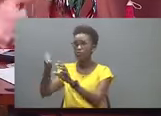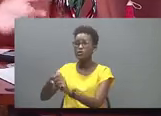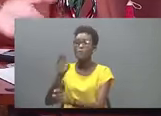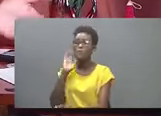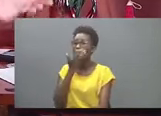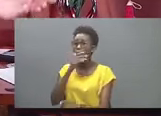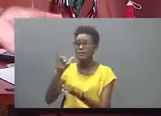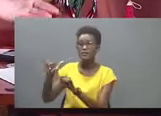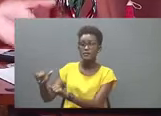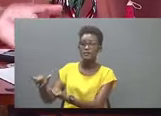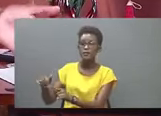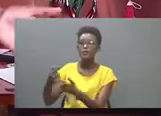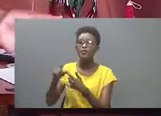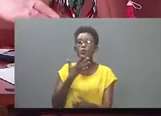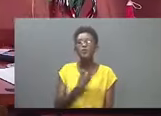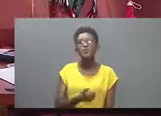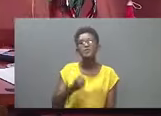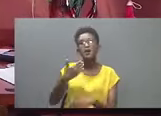1,300,